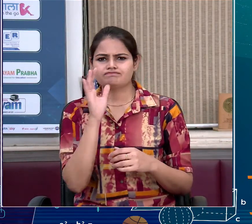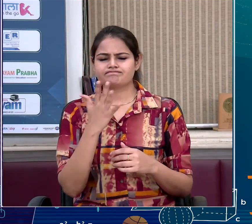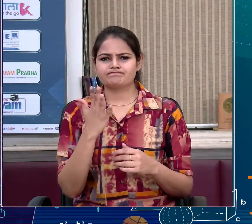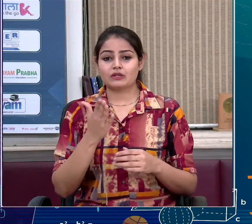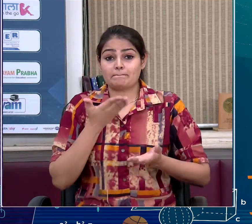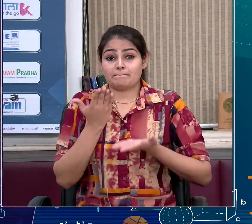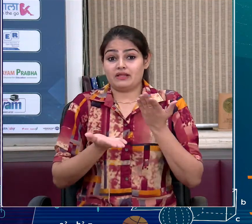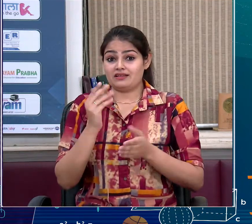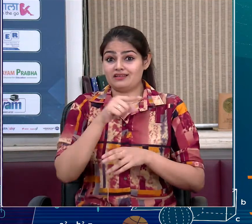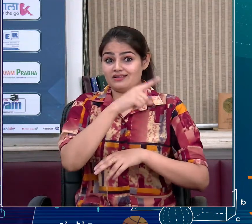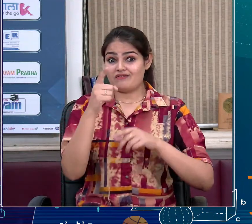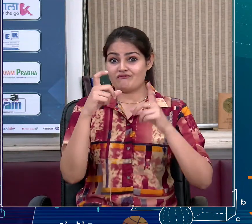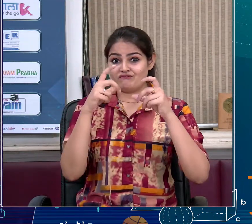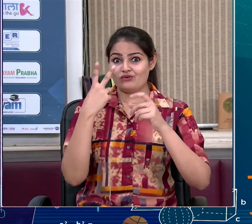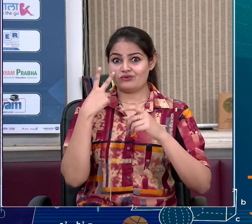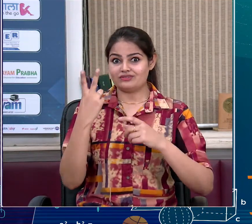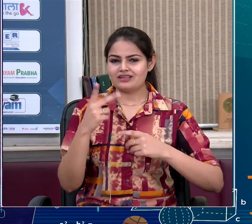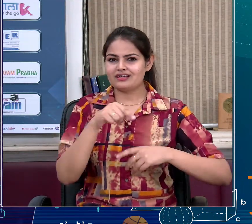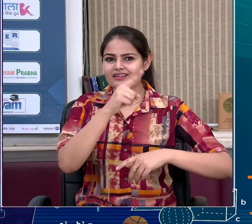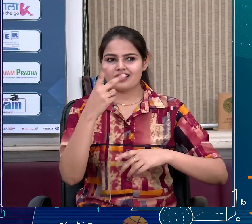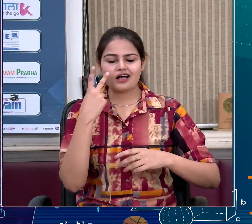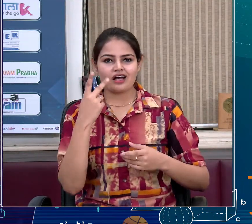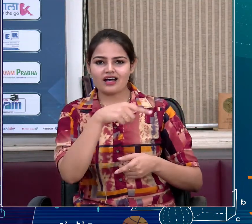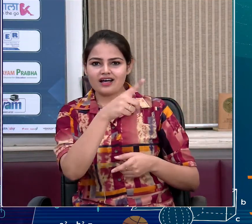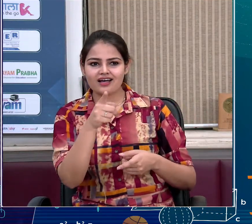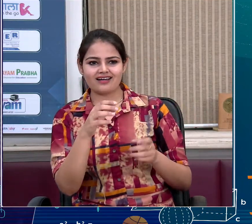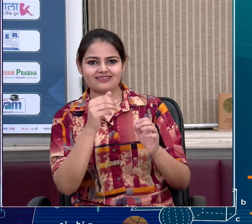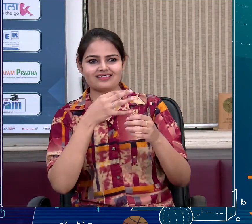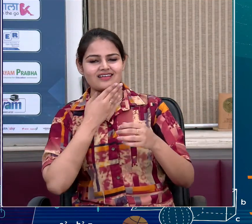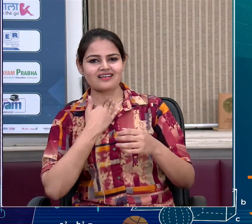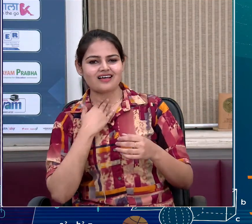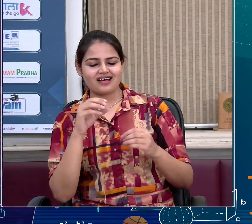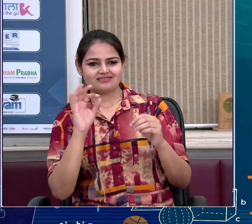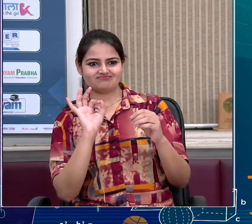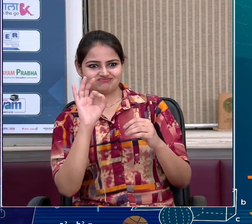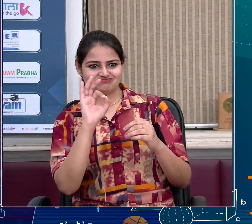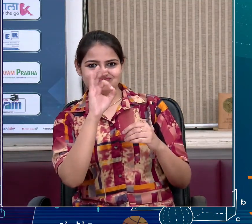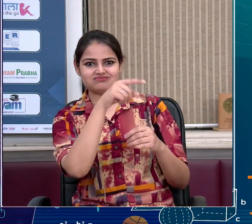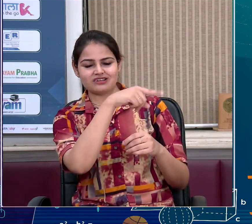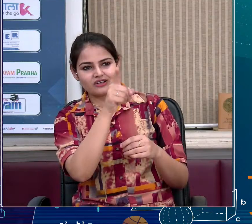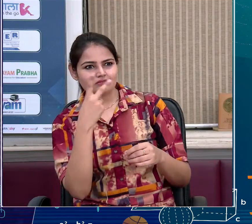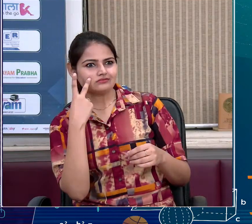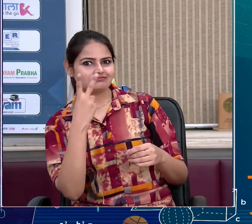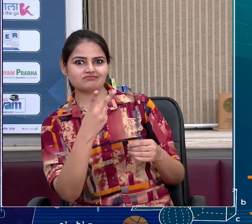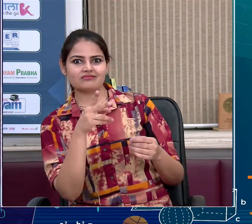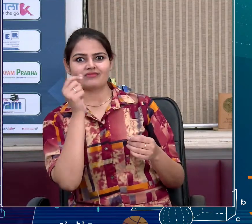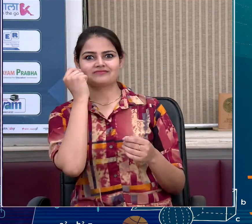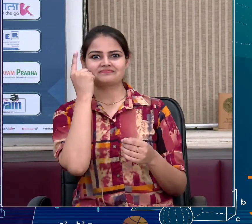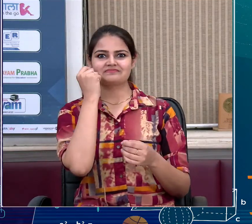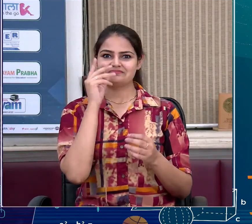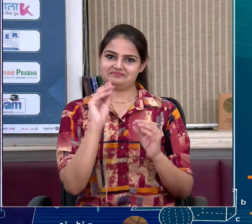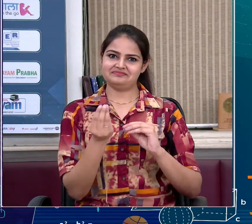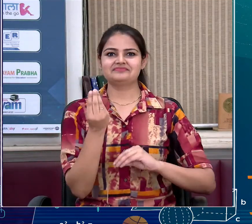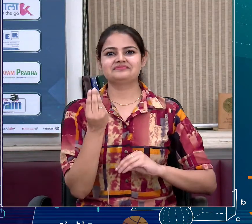gives them that clue. Yes, this is the honeybee. And then maybe in using of a sentence, bees are something.